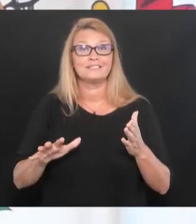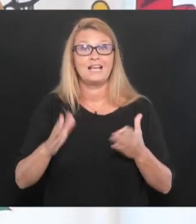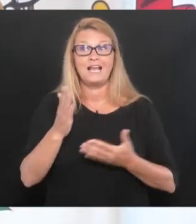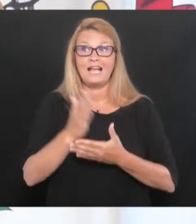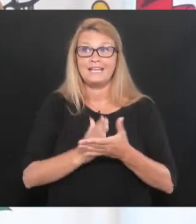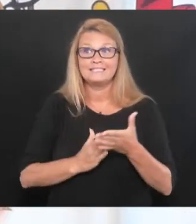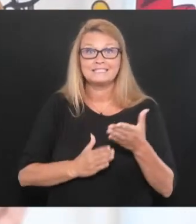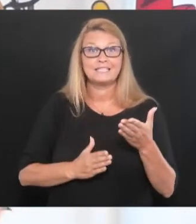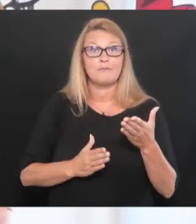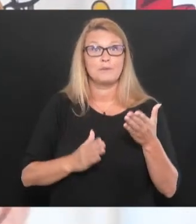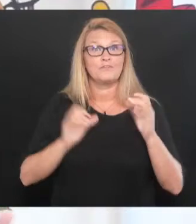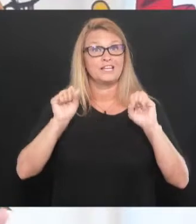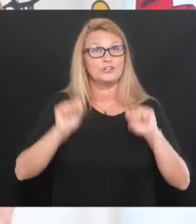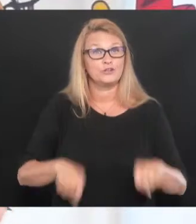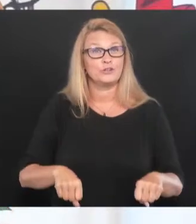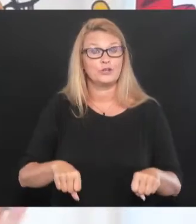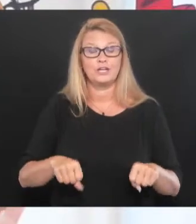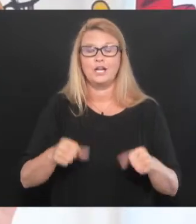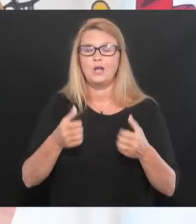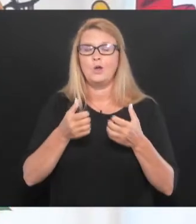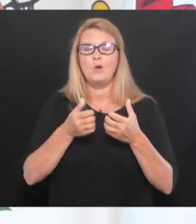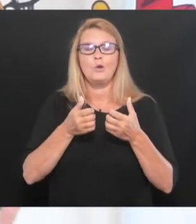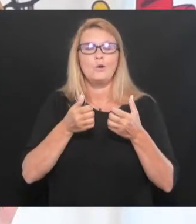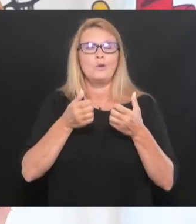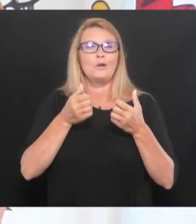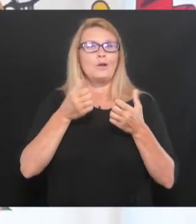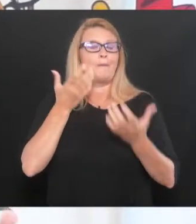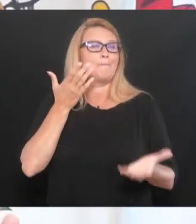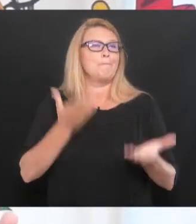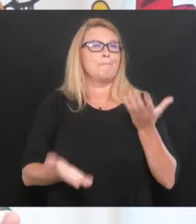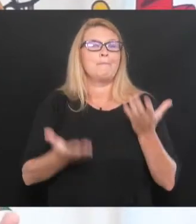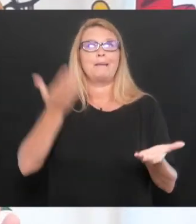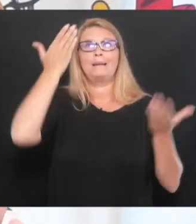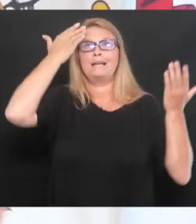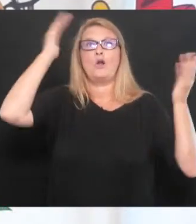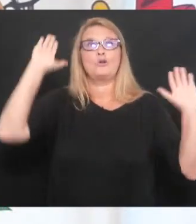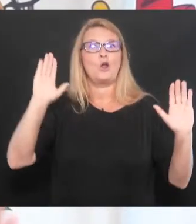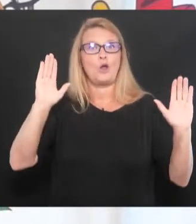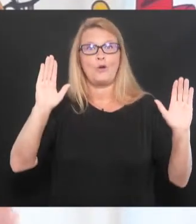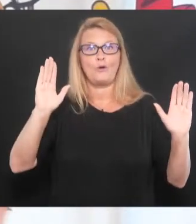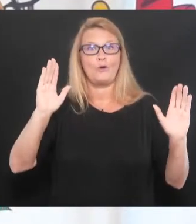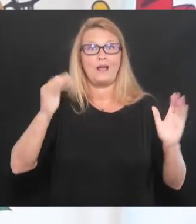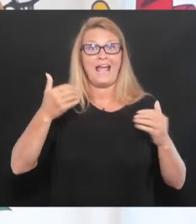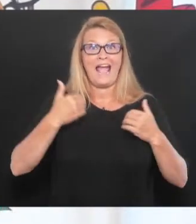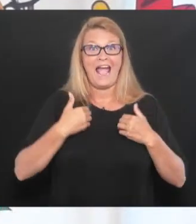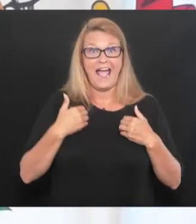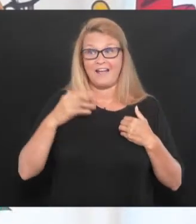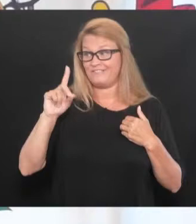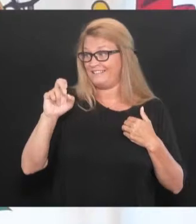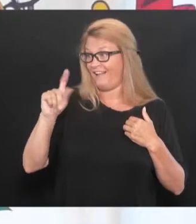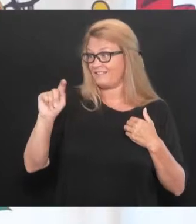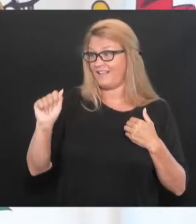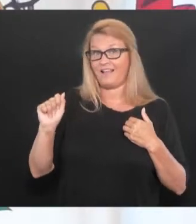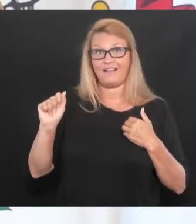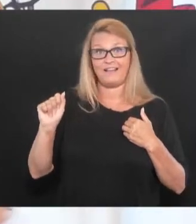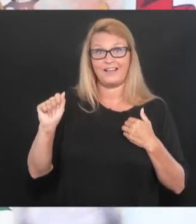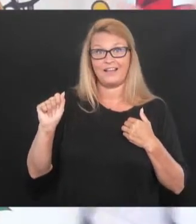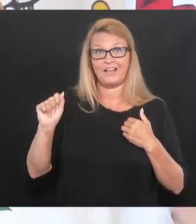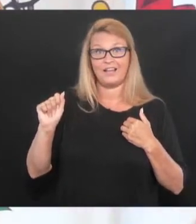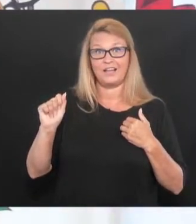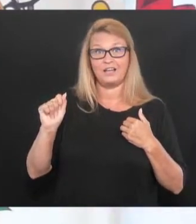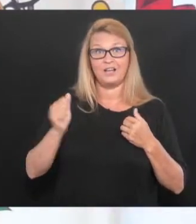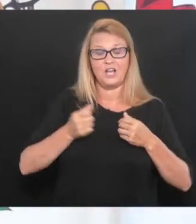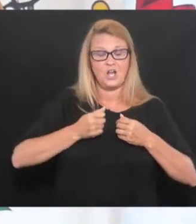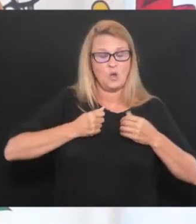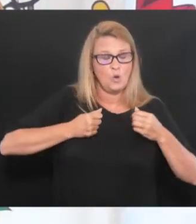those kids, absolutely without any doubt, may not even know it. But if they've got this virus, and it